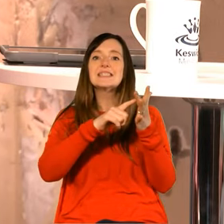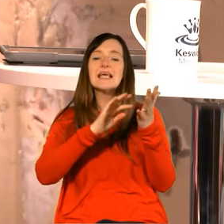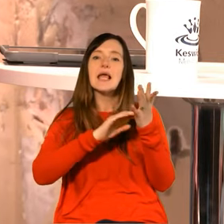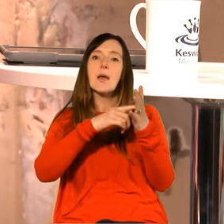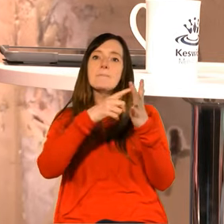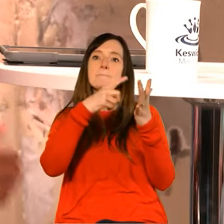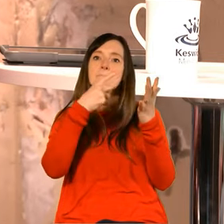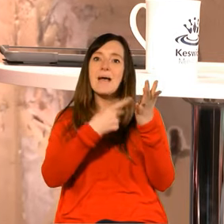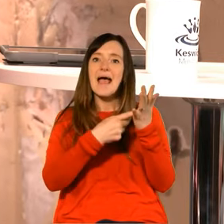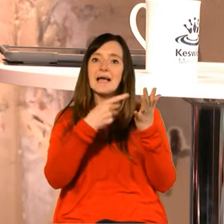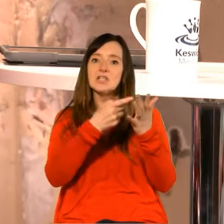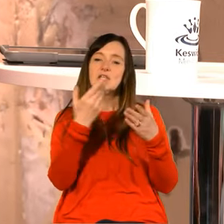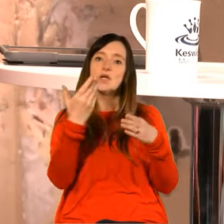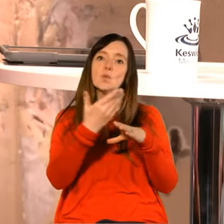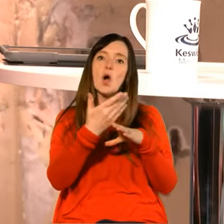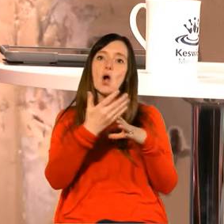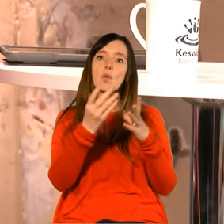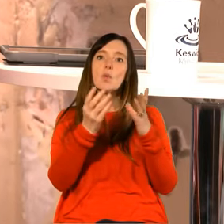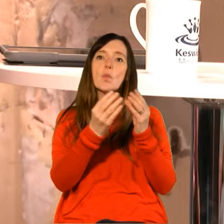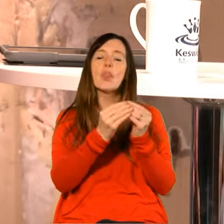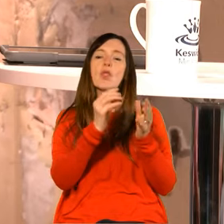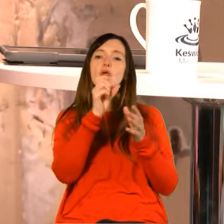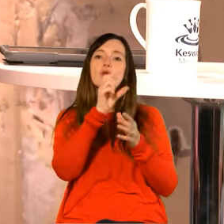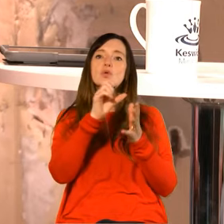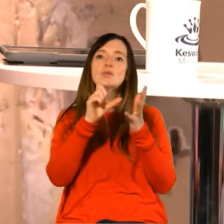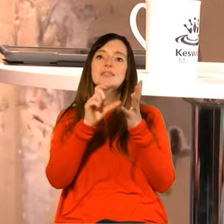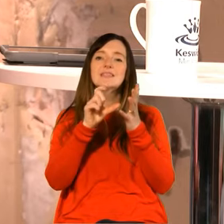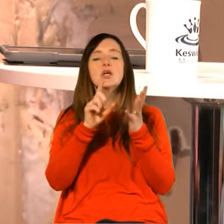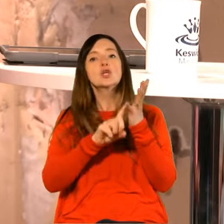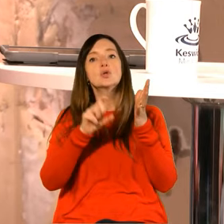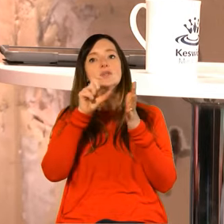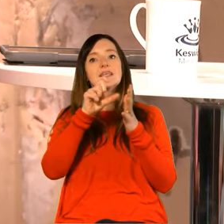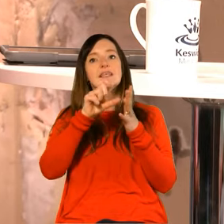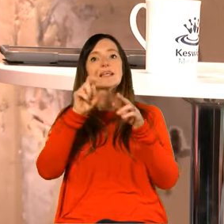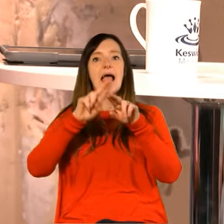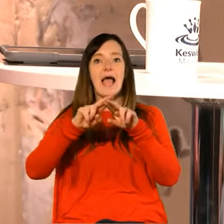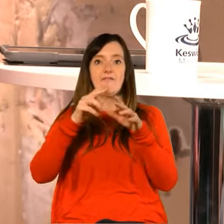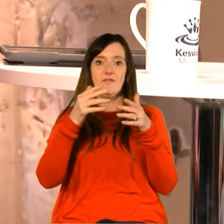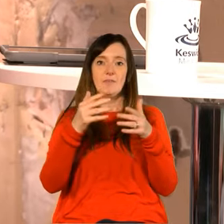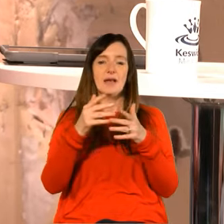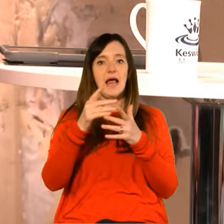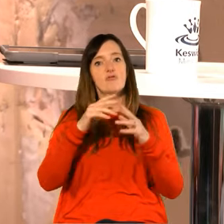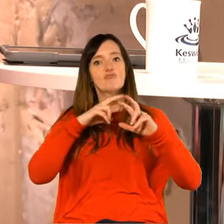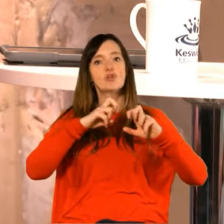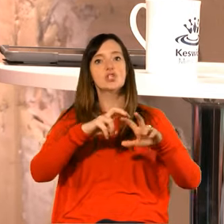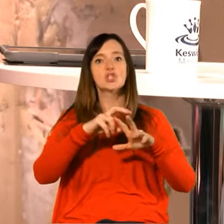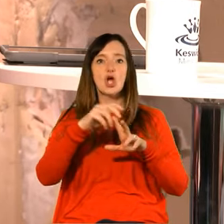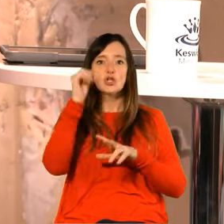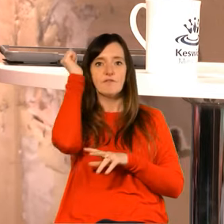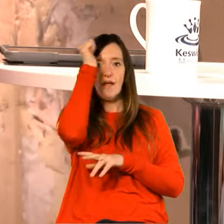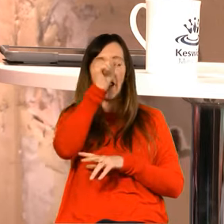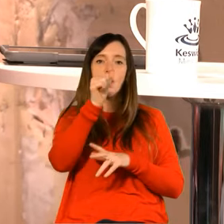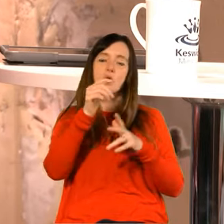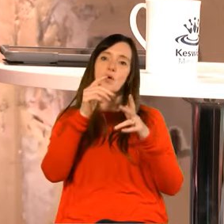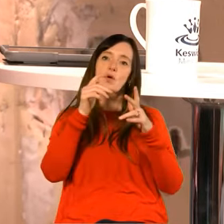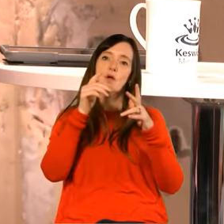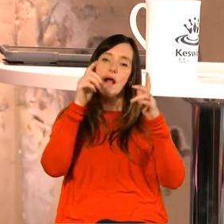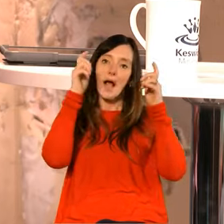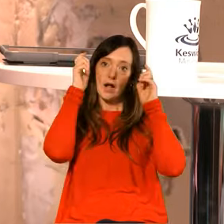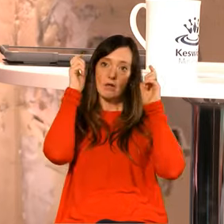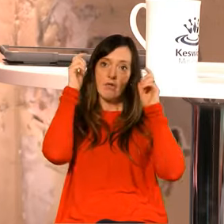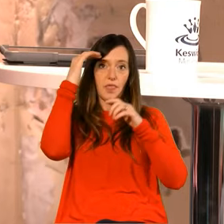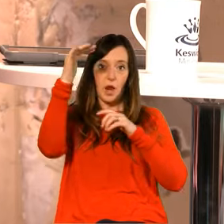for UCCF, equipping them to talk to people about Jesus. But currently, she's a research fellow at Oak Hill Theological